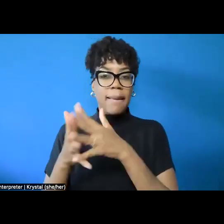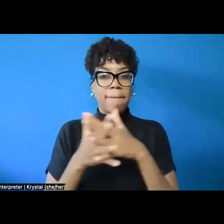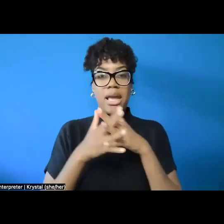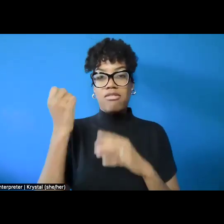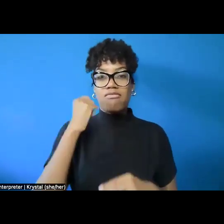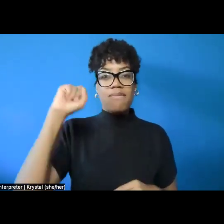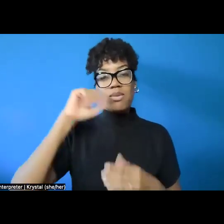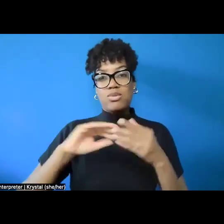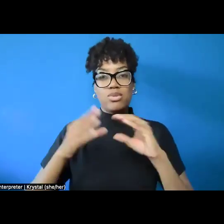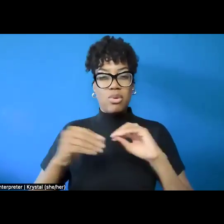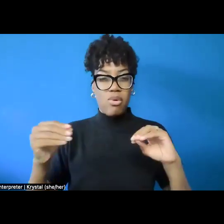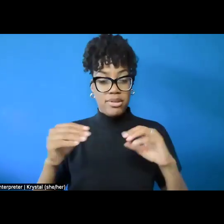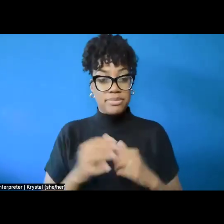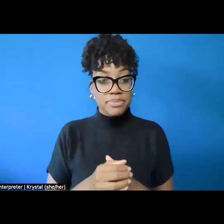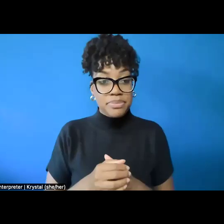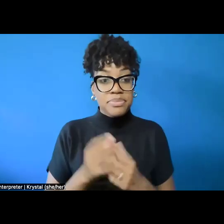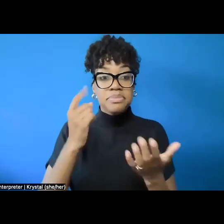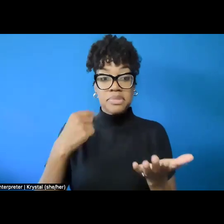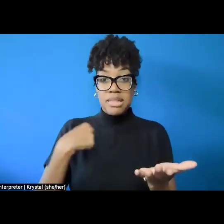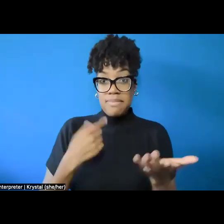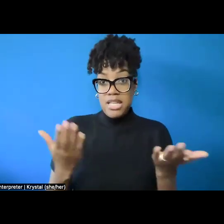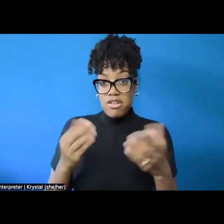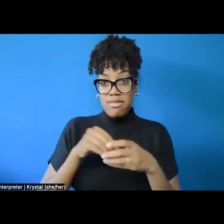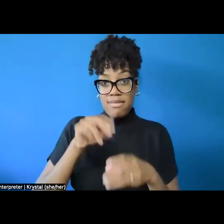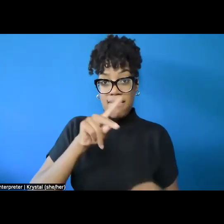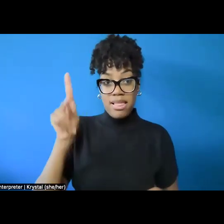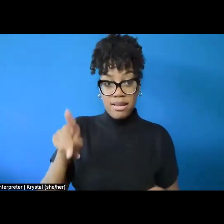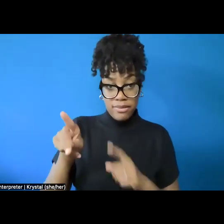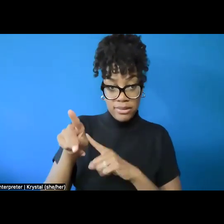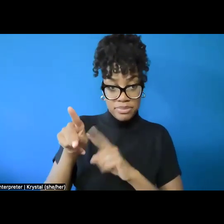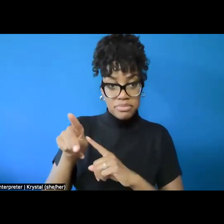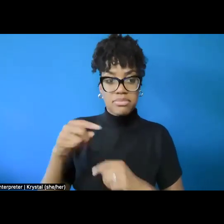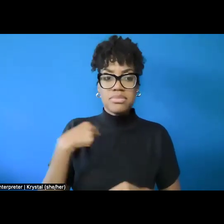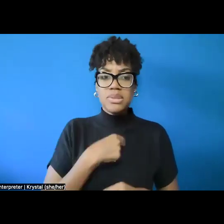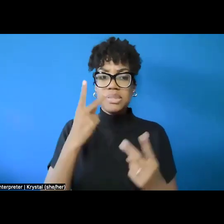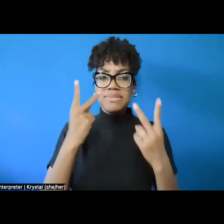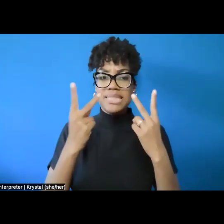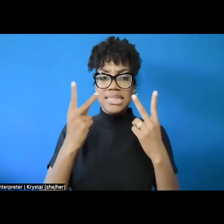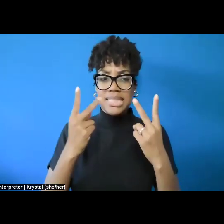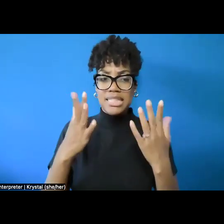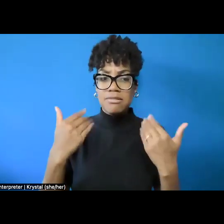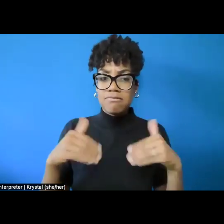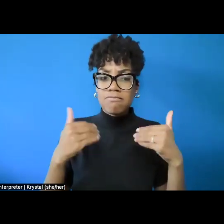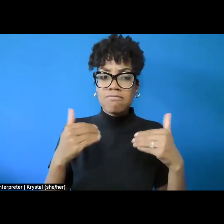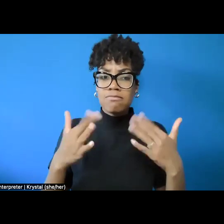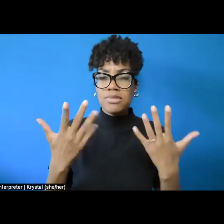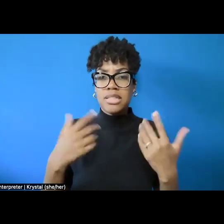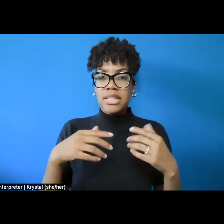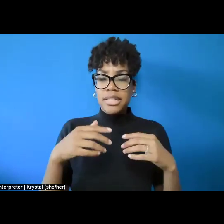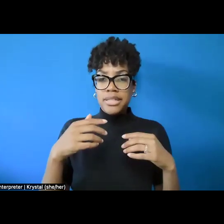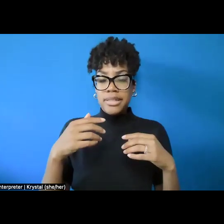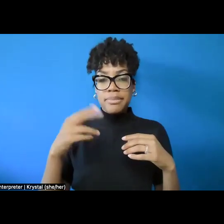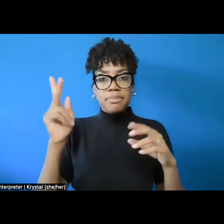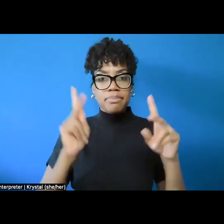actually, used crowbars to peel off plaques that talked about